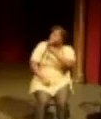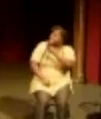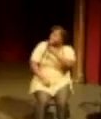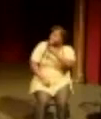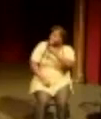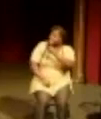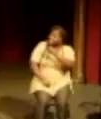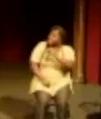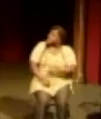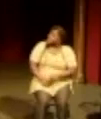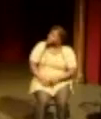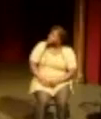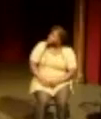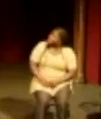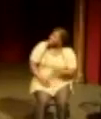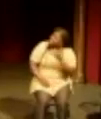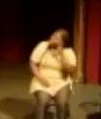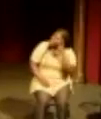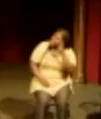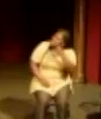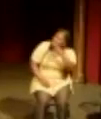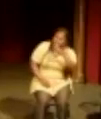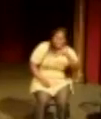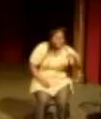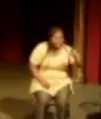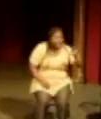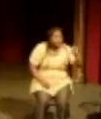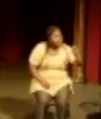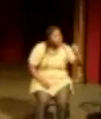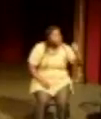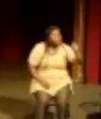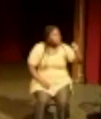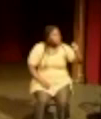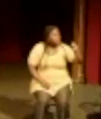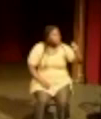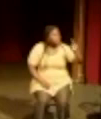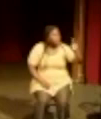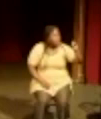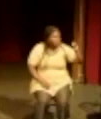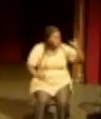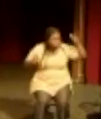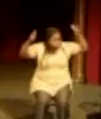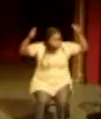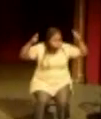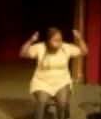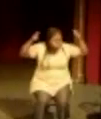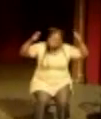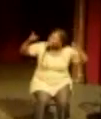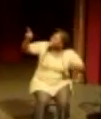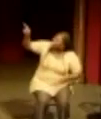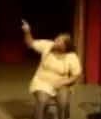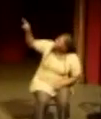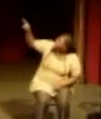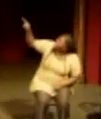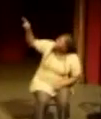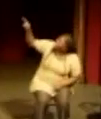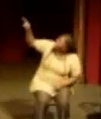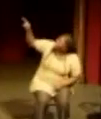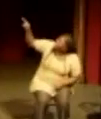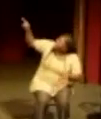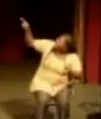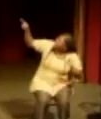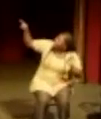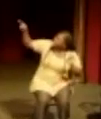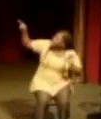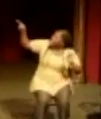a, if you can see back there, they found a sombrero that was big enough to fit on this big melon of mine. And so I felt kind of obliged to